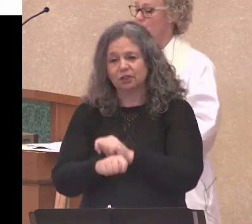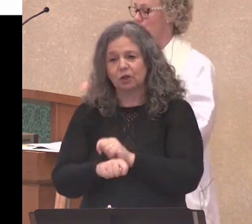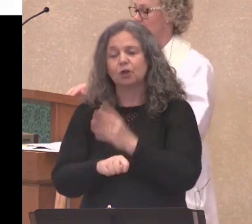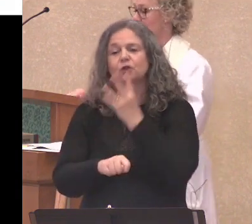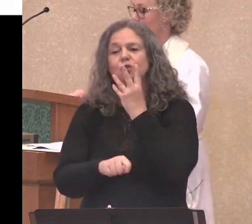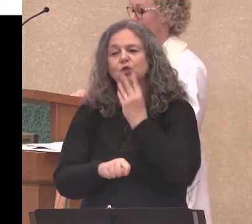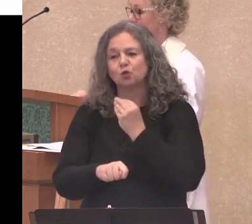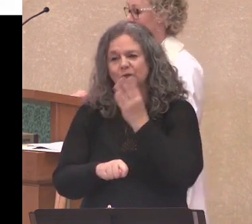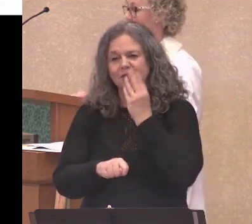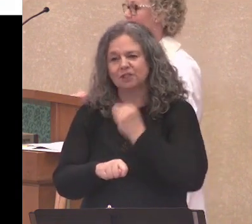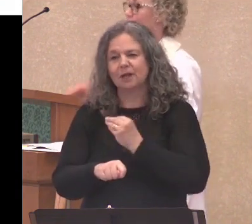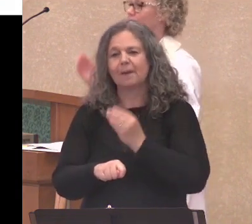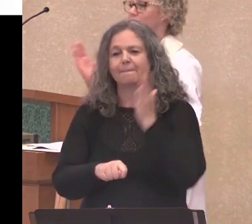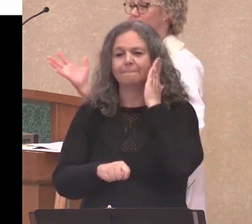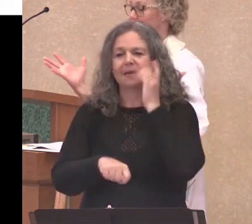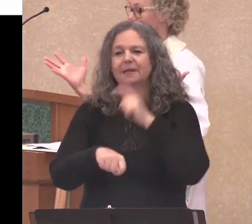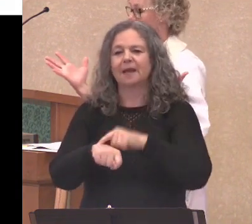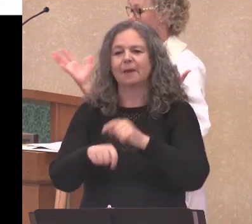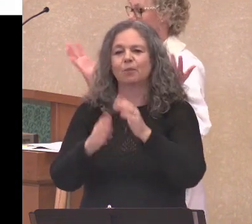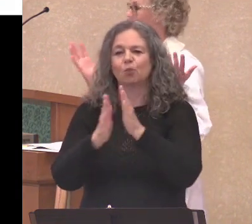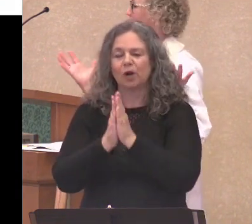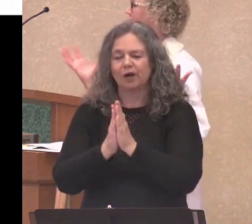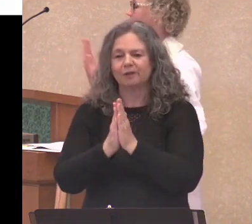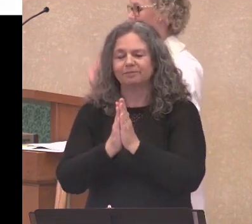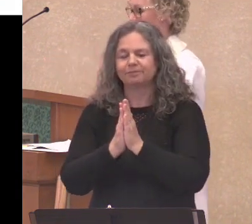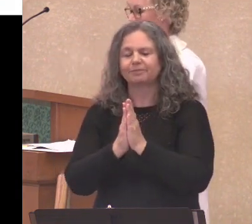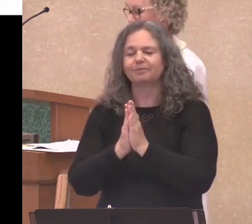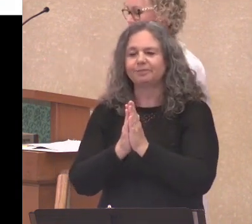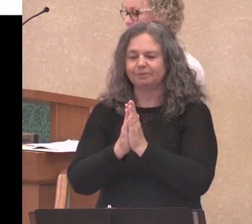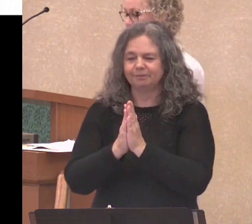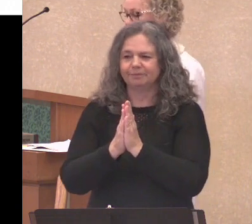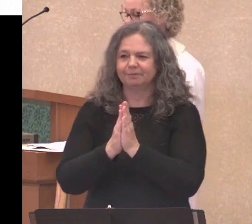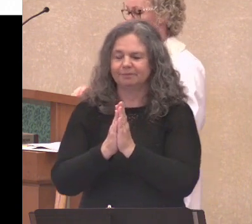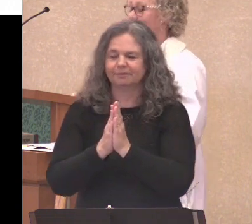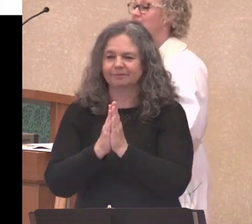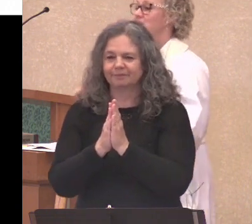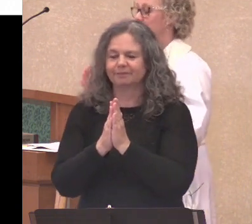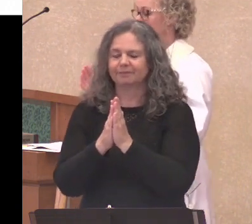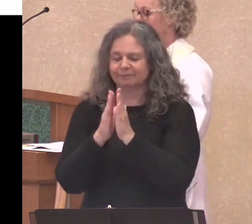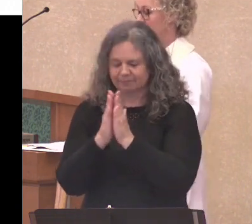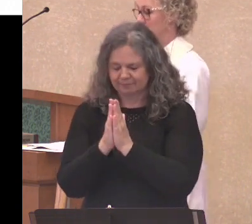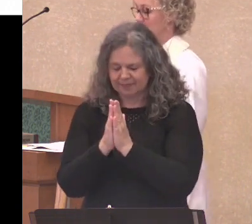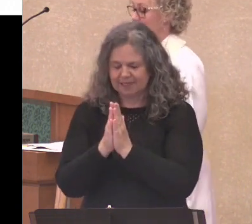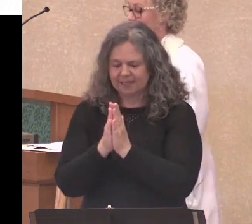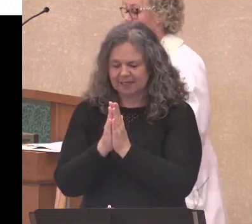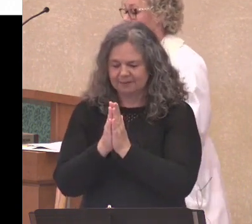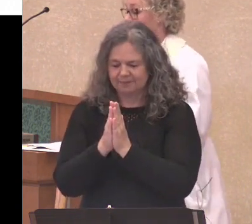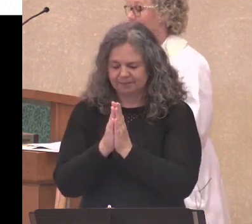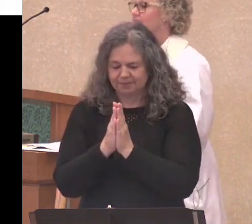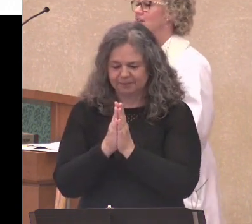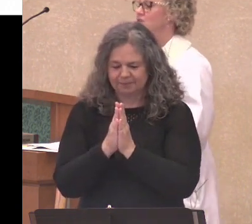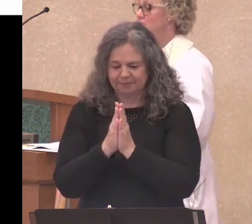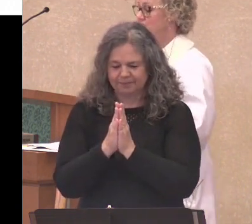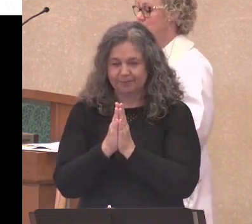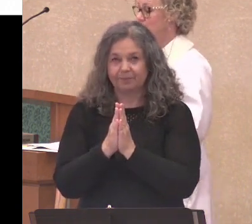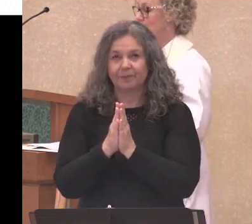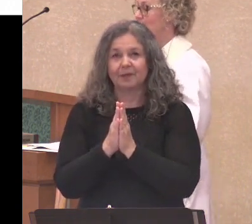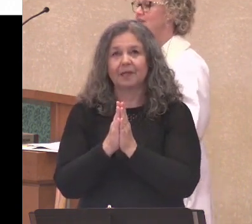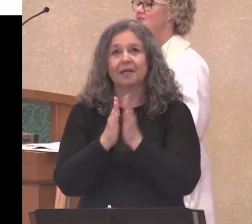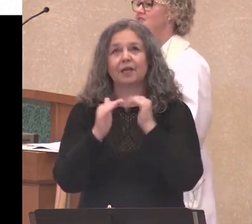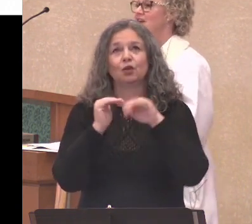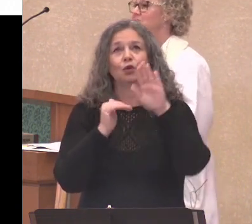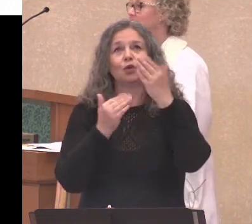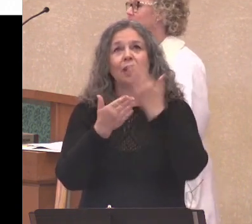Psalm 31. Close your eyes if you like, if that's easier for you. Repeat after me. Into